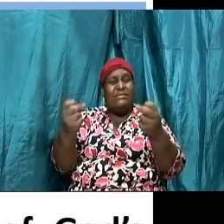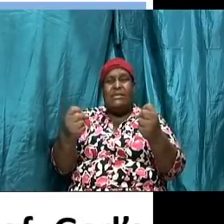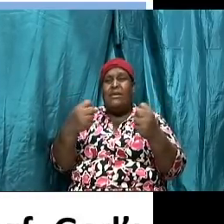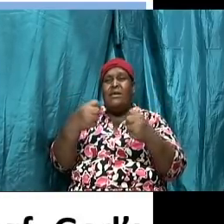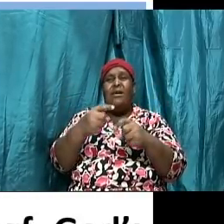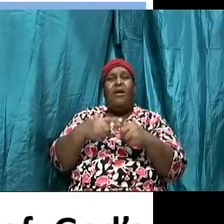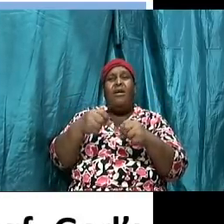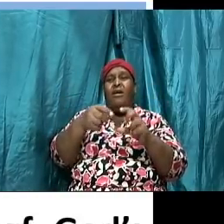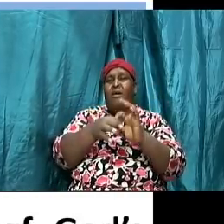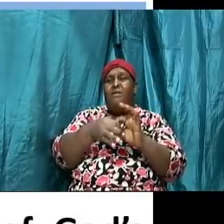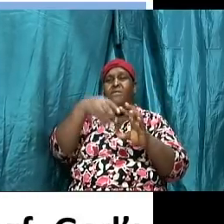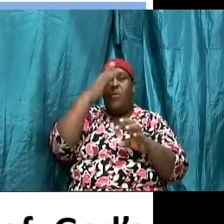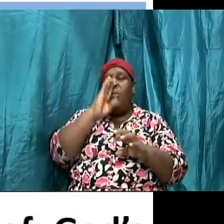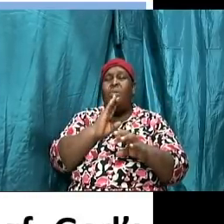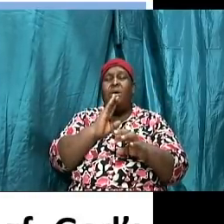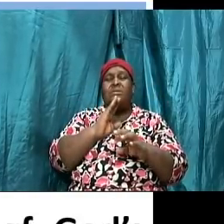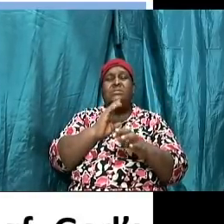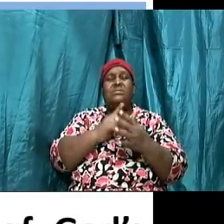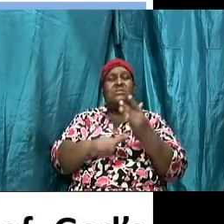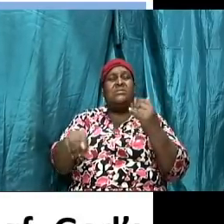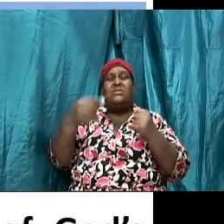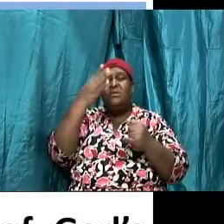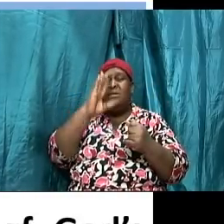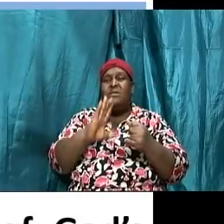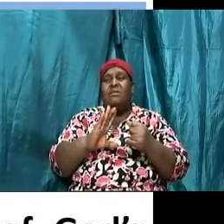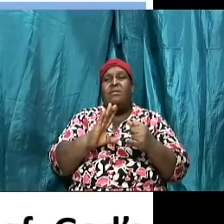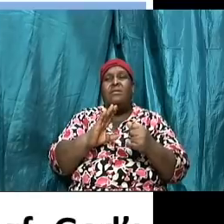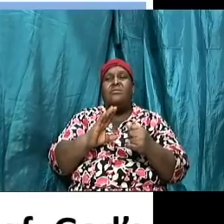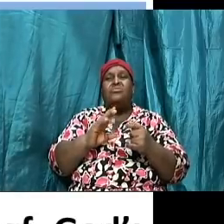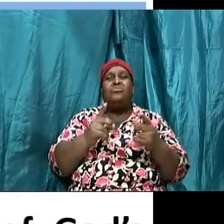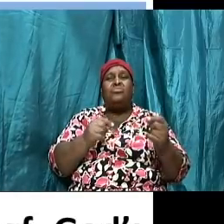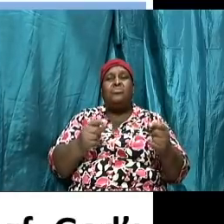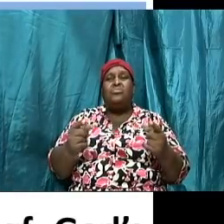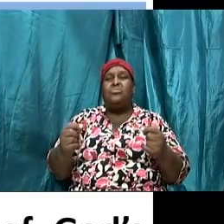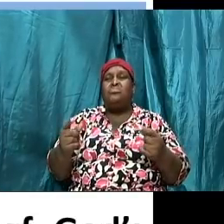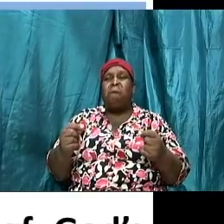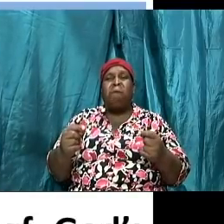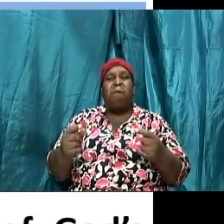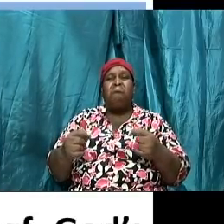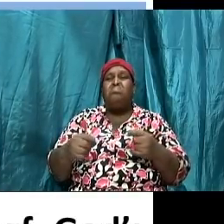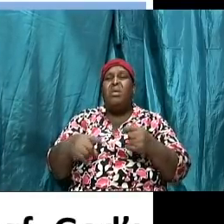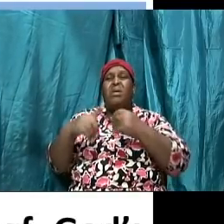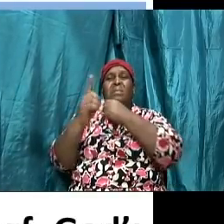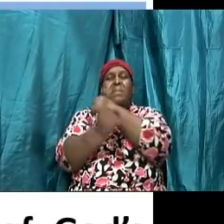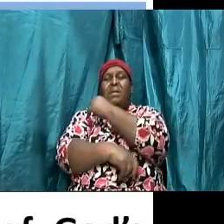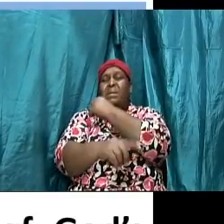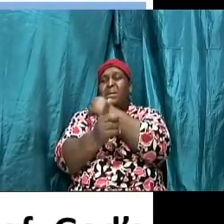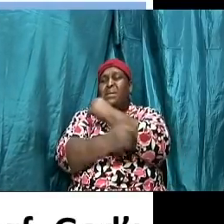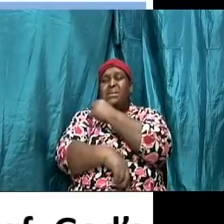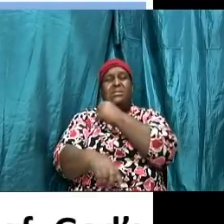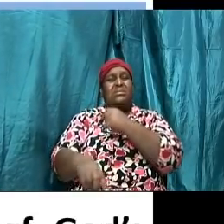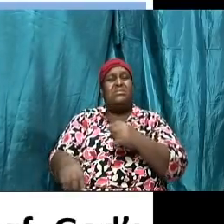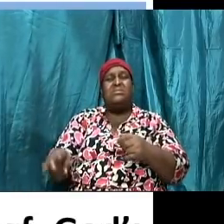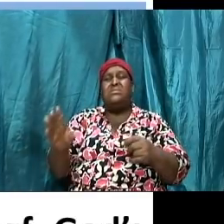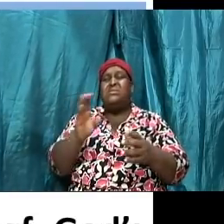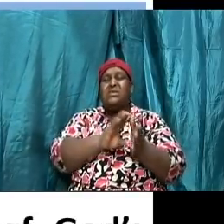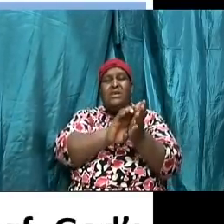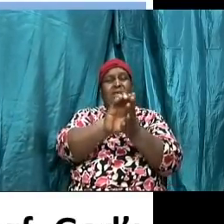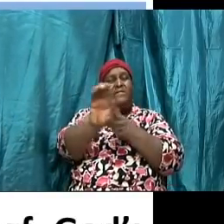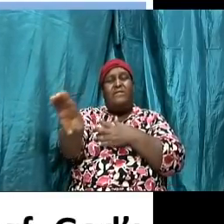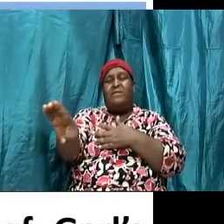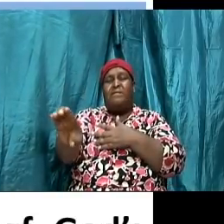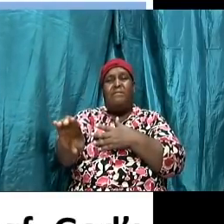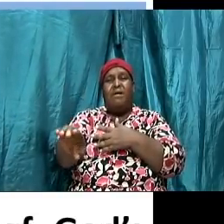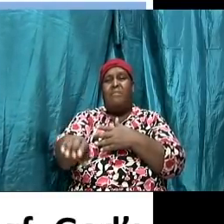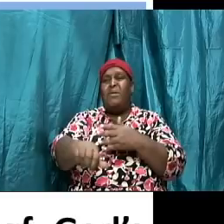they change. You also what is called the civil laws, and these are penalties to impose on people for crimes or